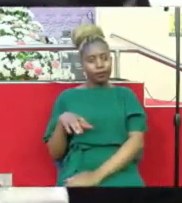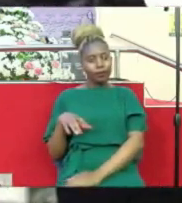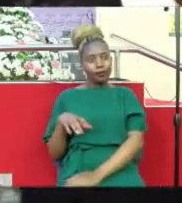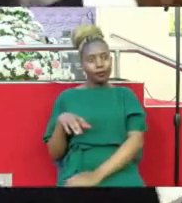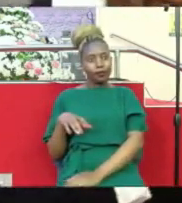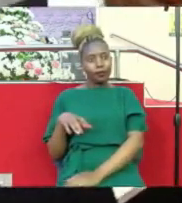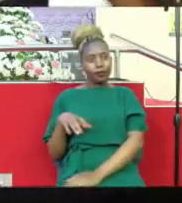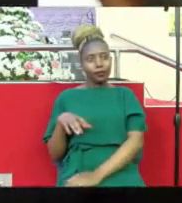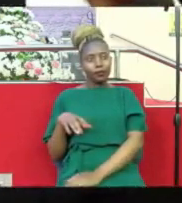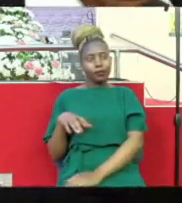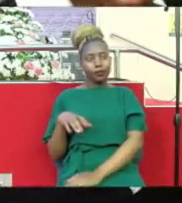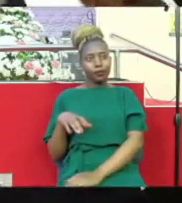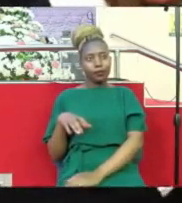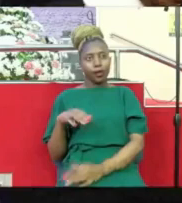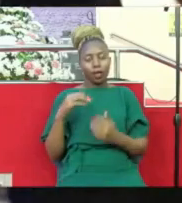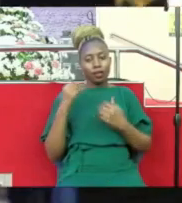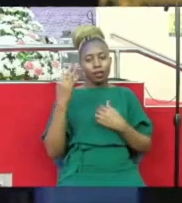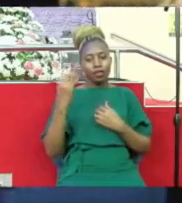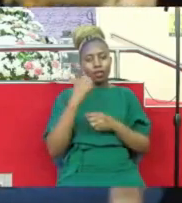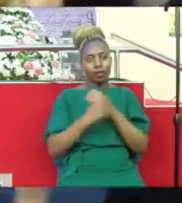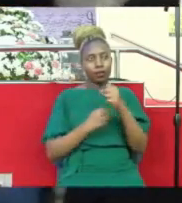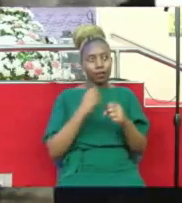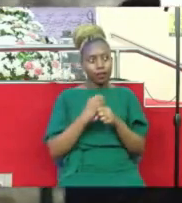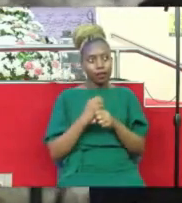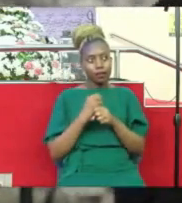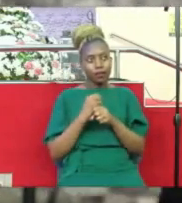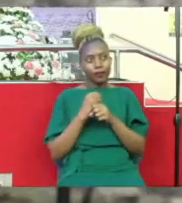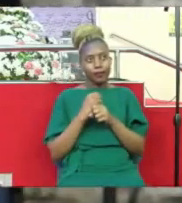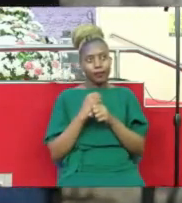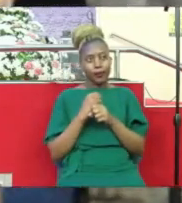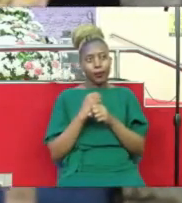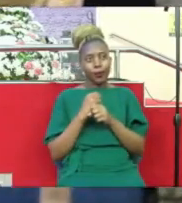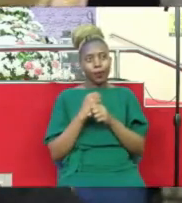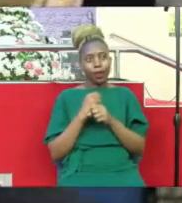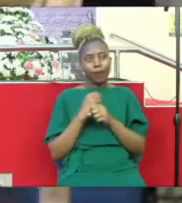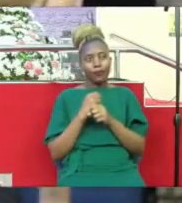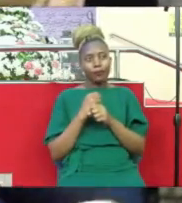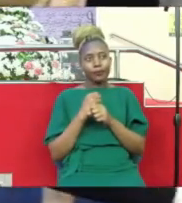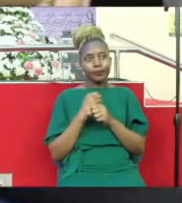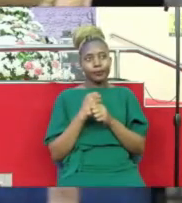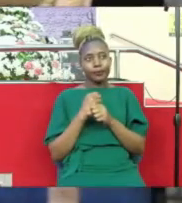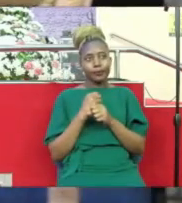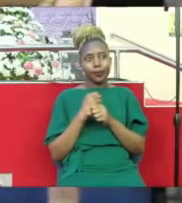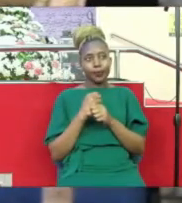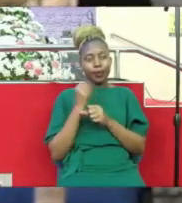he's three. The cutest little